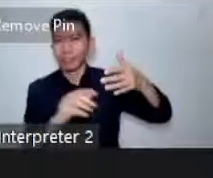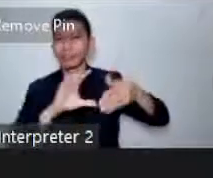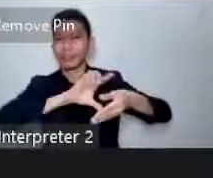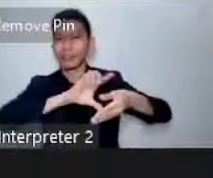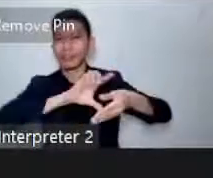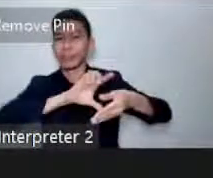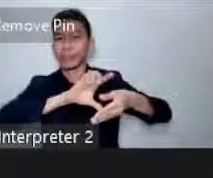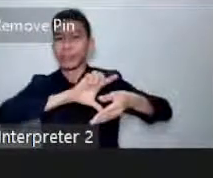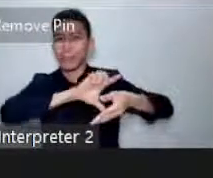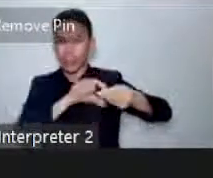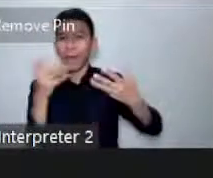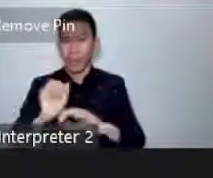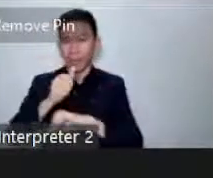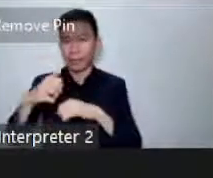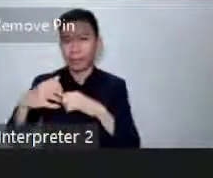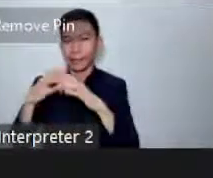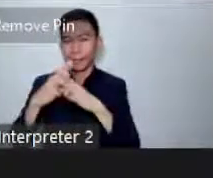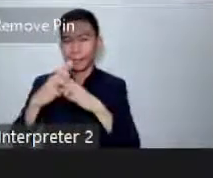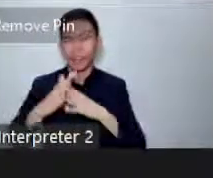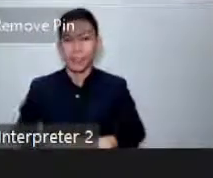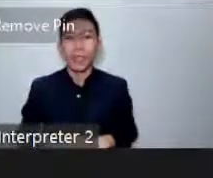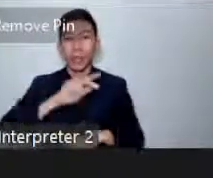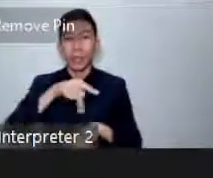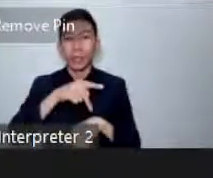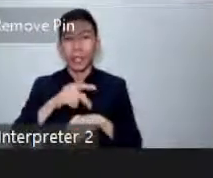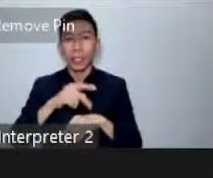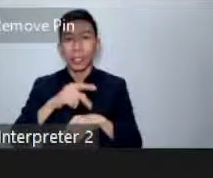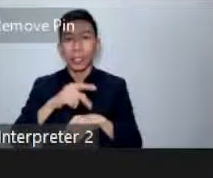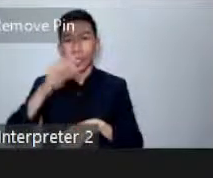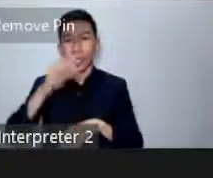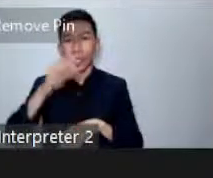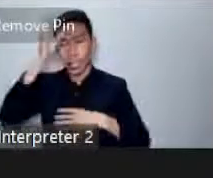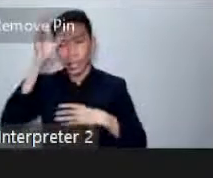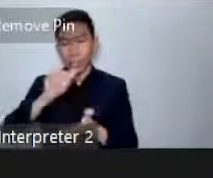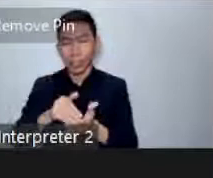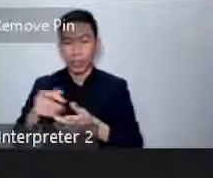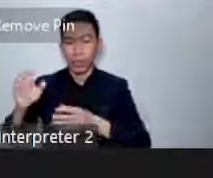Philippine Cancer Center Management Office had already developed its